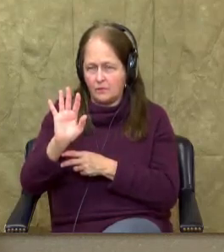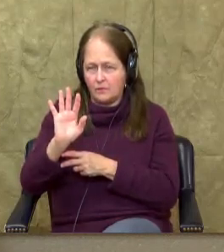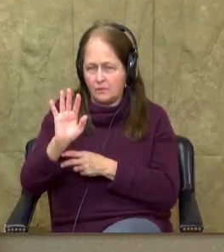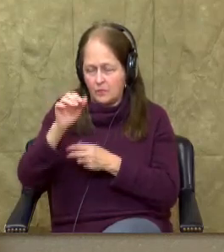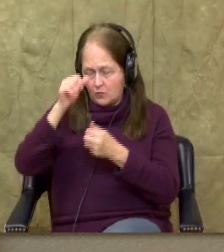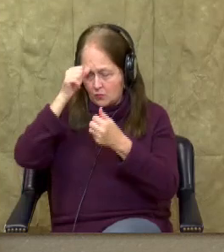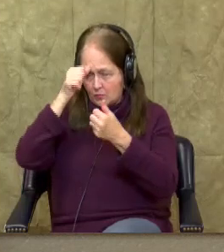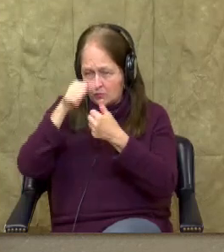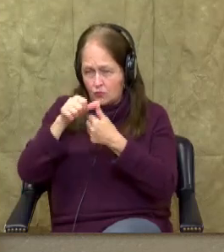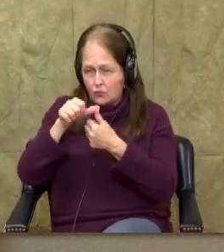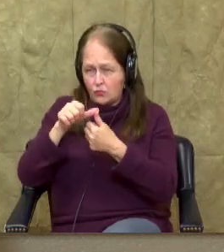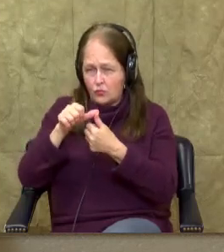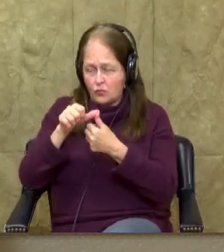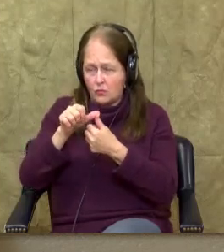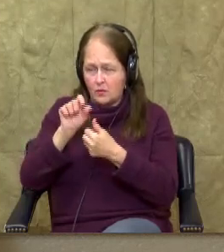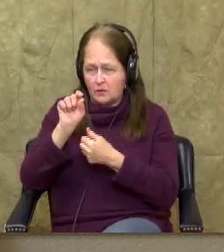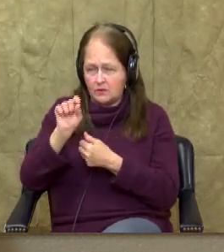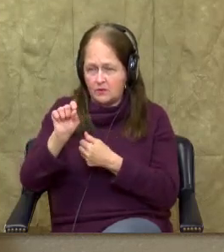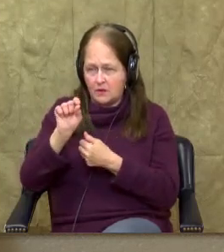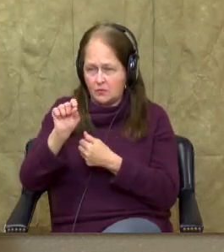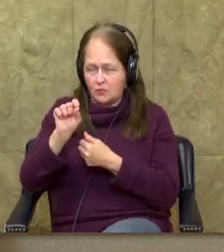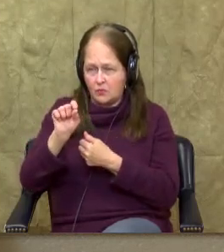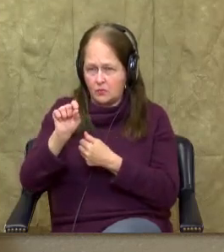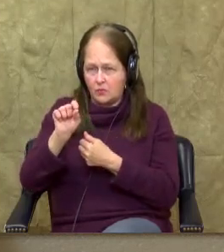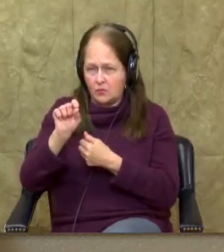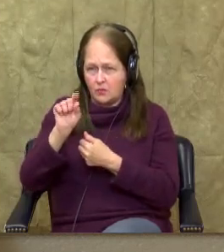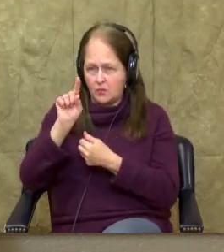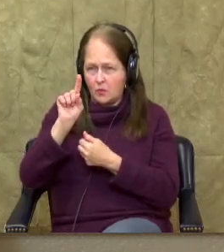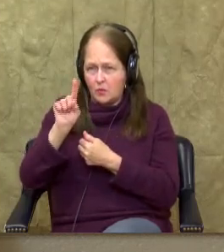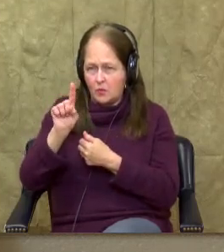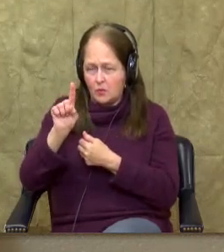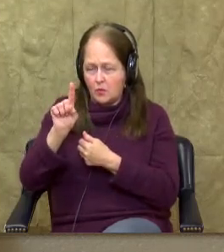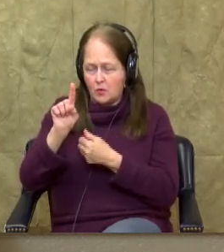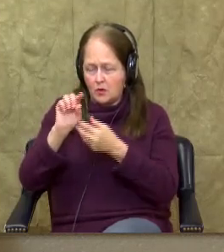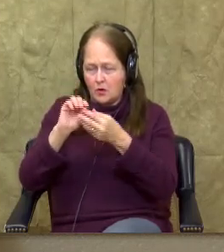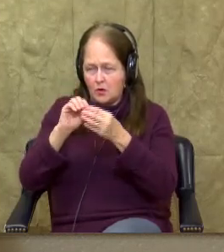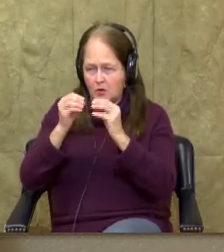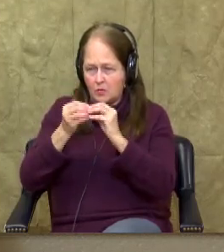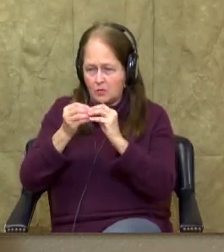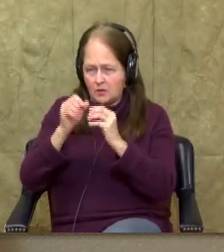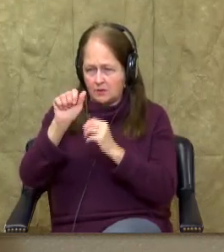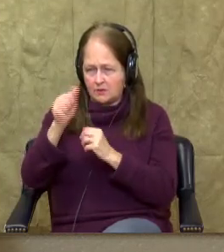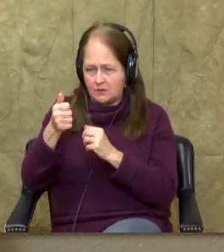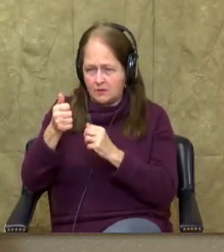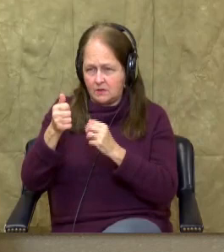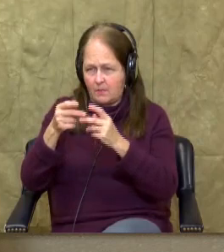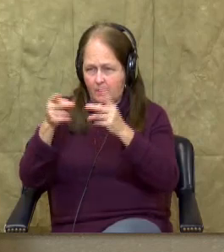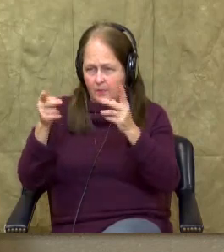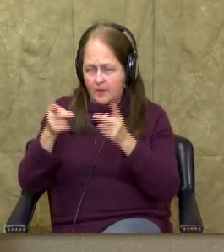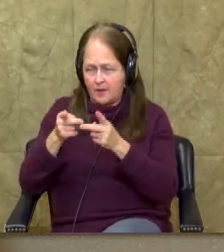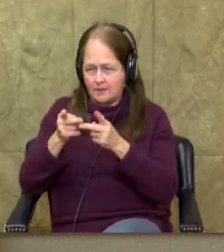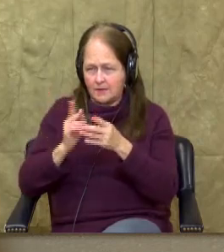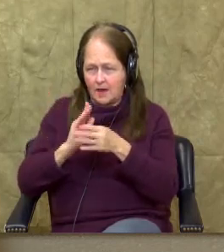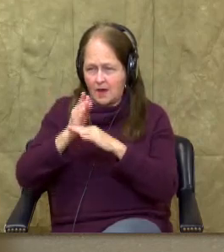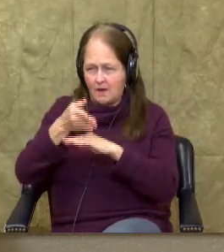And remember, when we do our decimals, we have one number in the tenths place after the